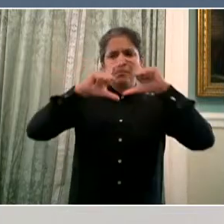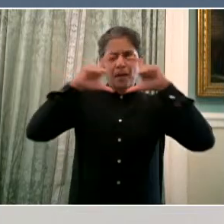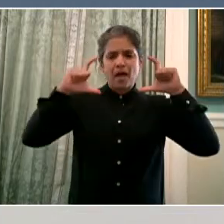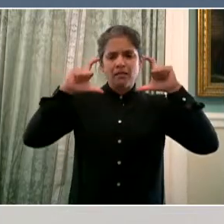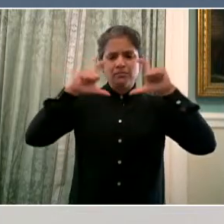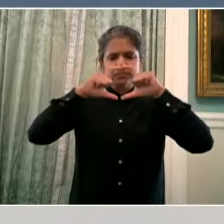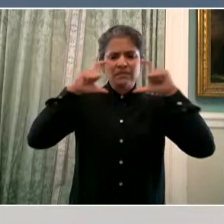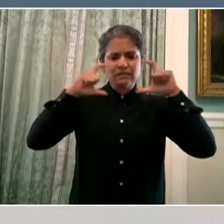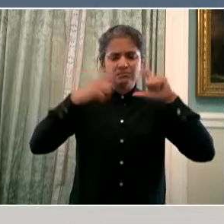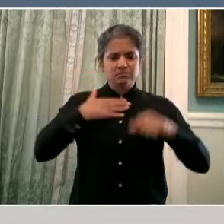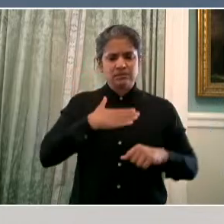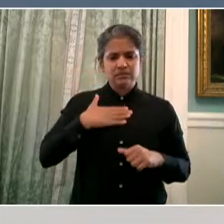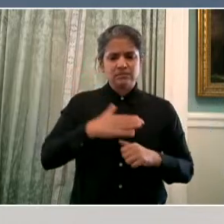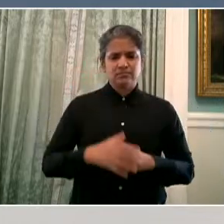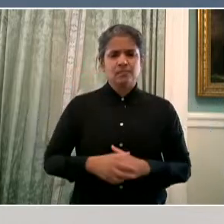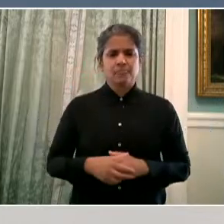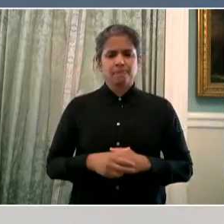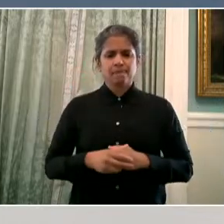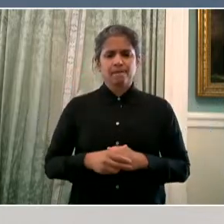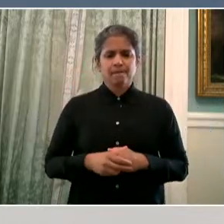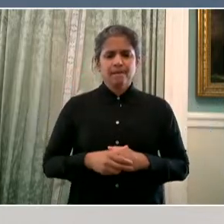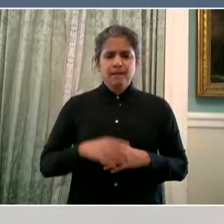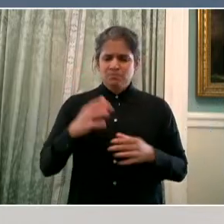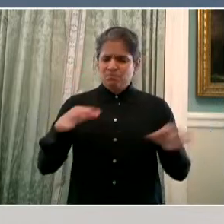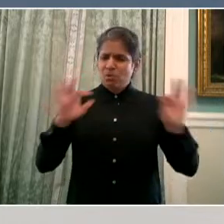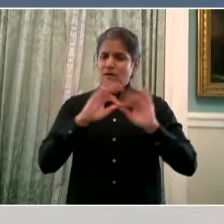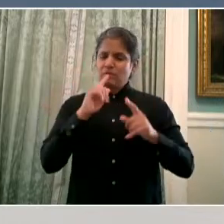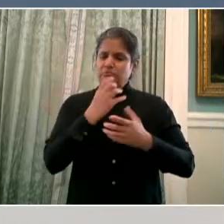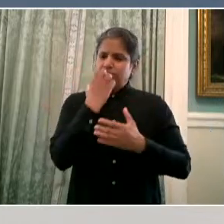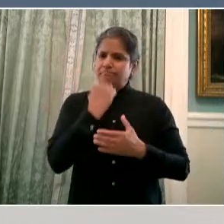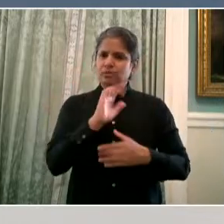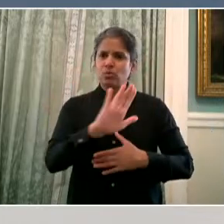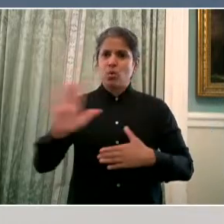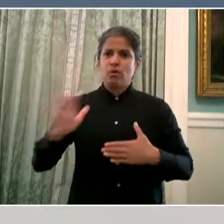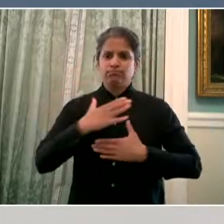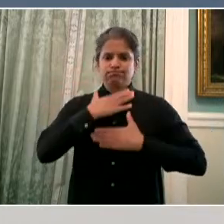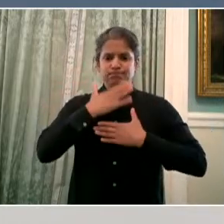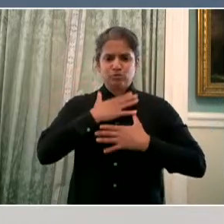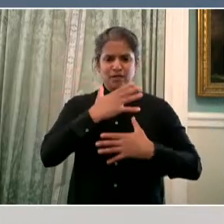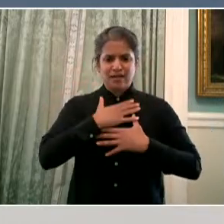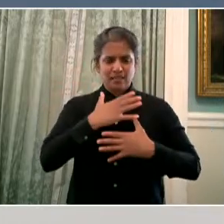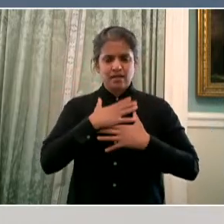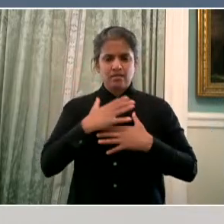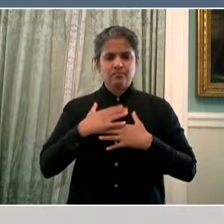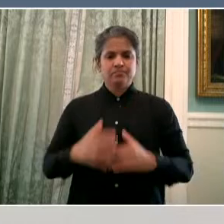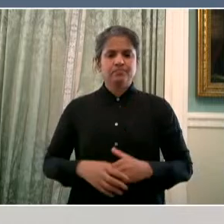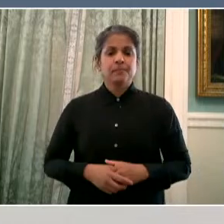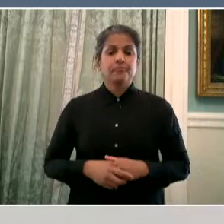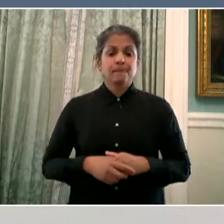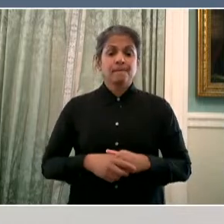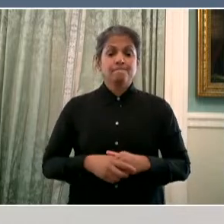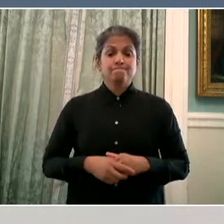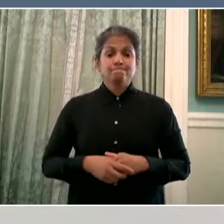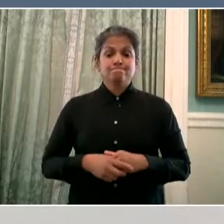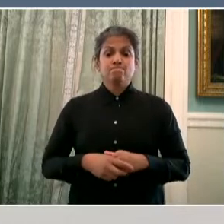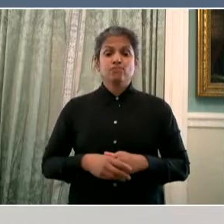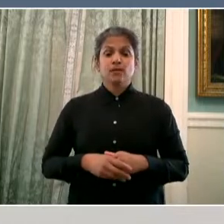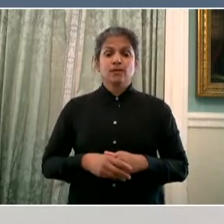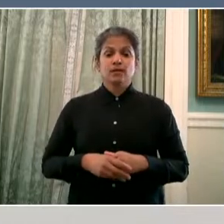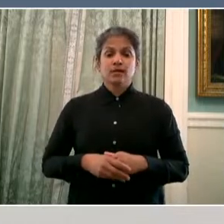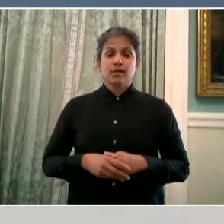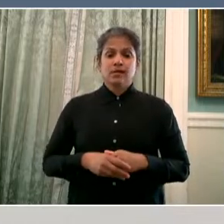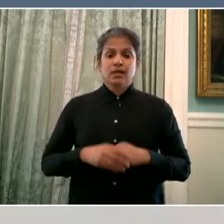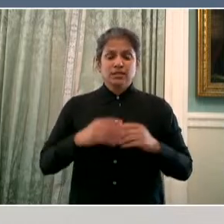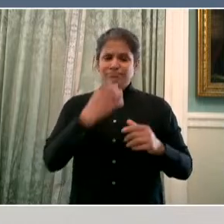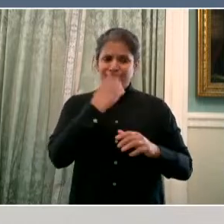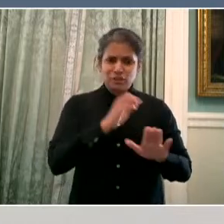call 911. For children and families, children with asthma are especially sensitive to poor air quality and